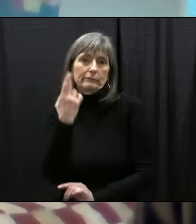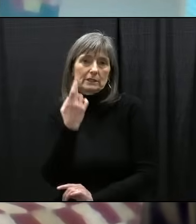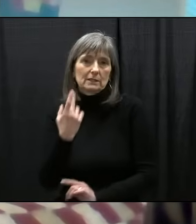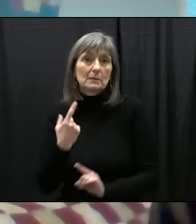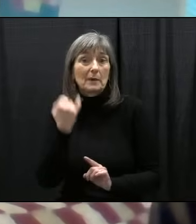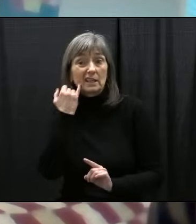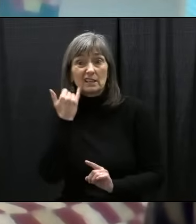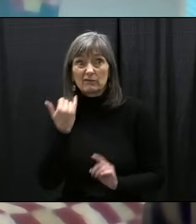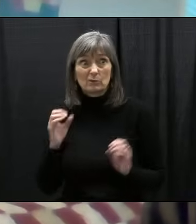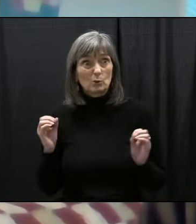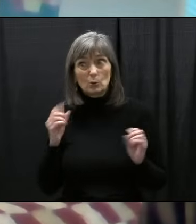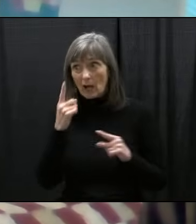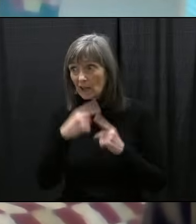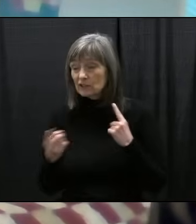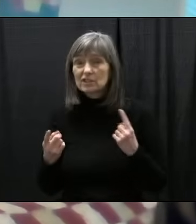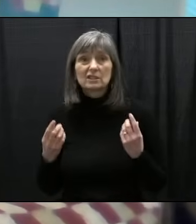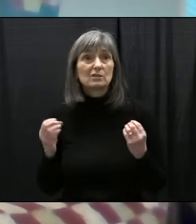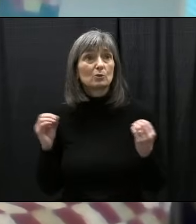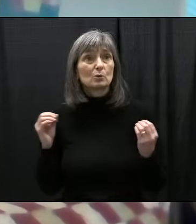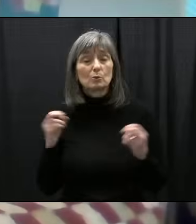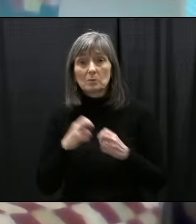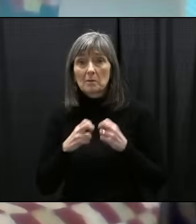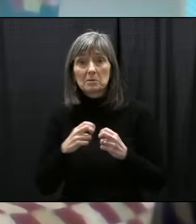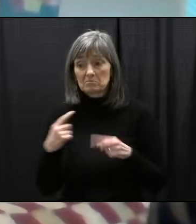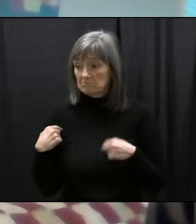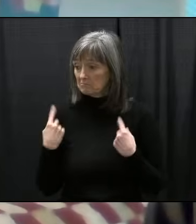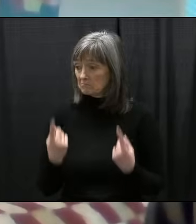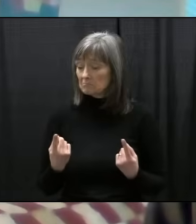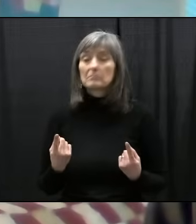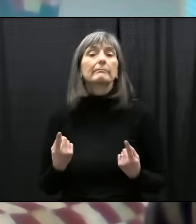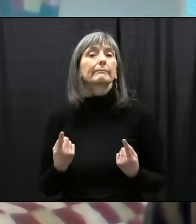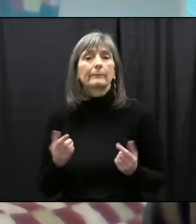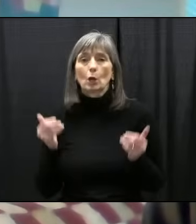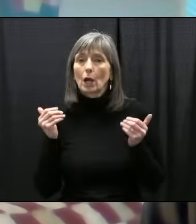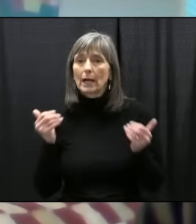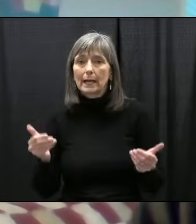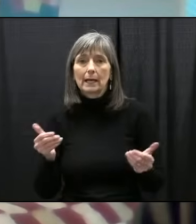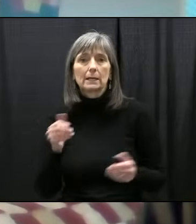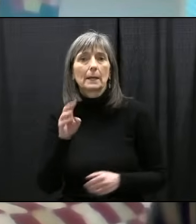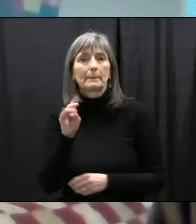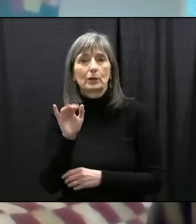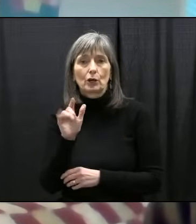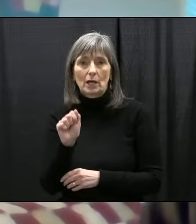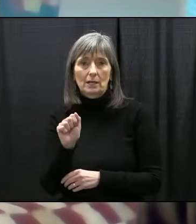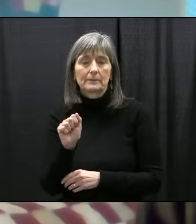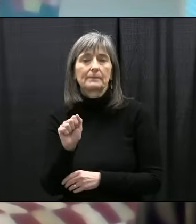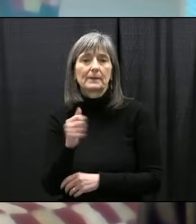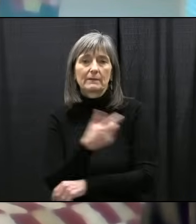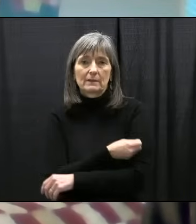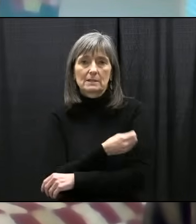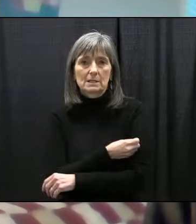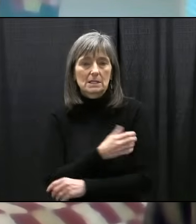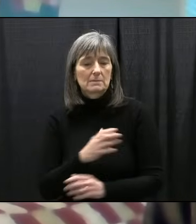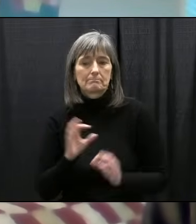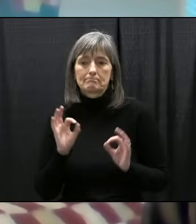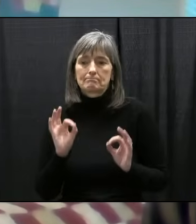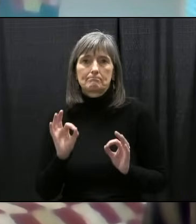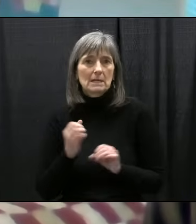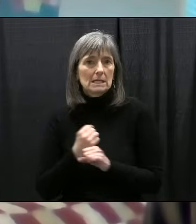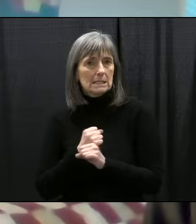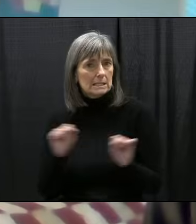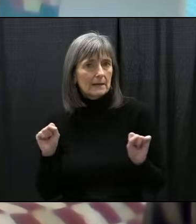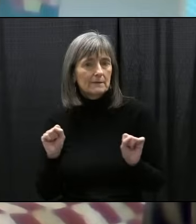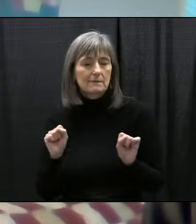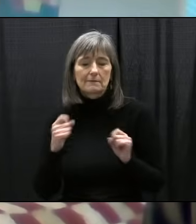for anyone who doesn't have a contraindication in that regard, there is no reason not to take Moderna. It is a safe